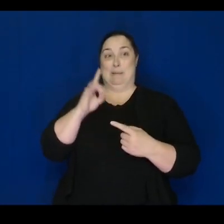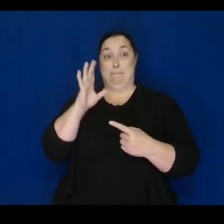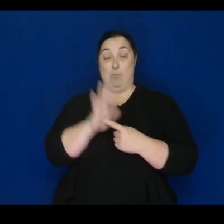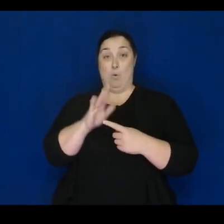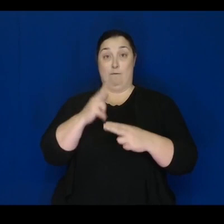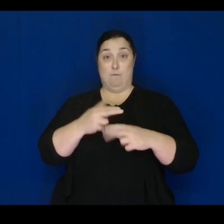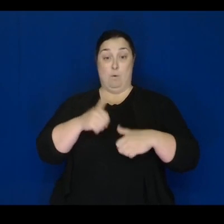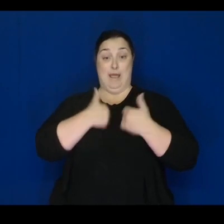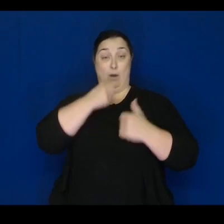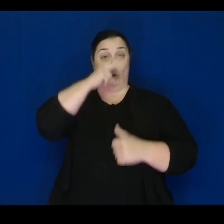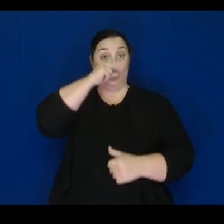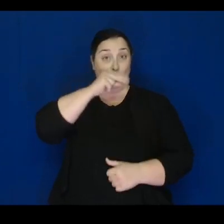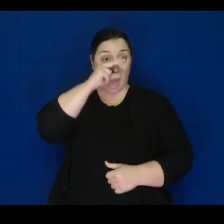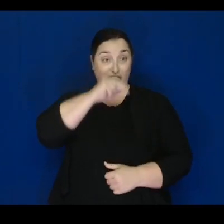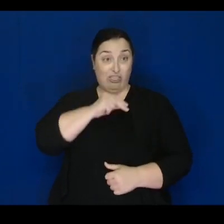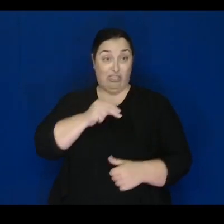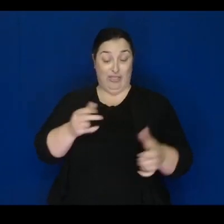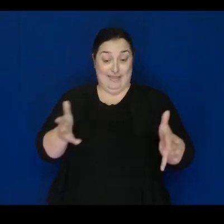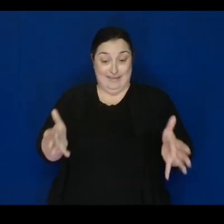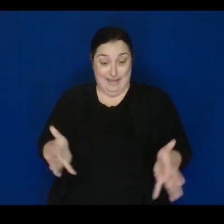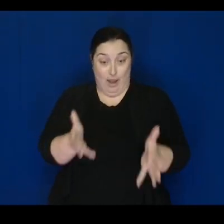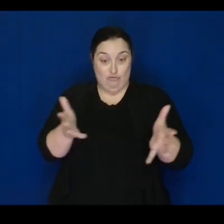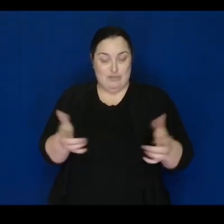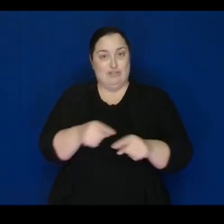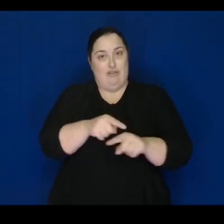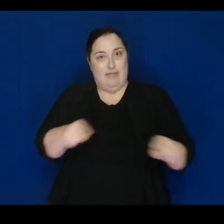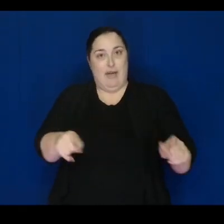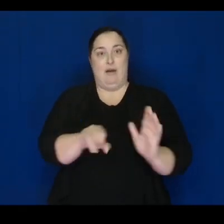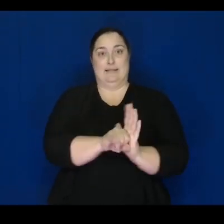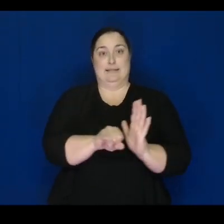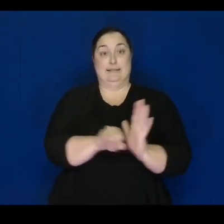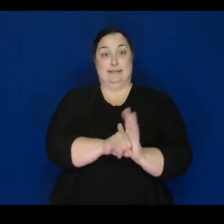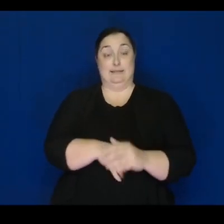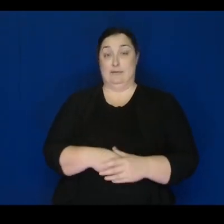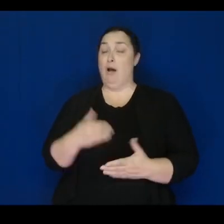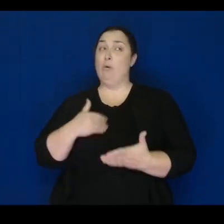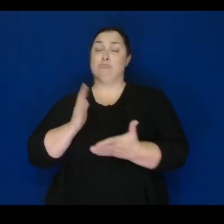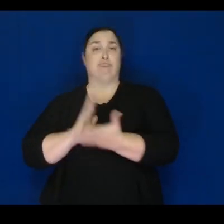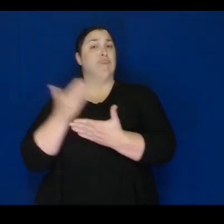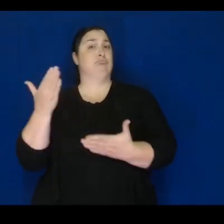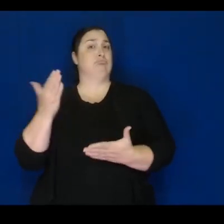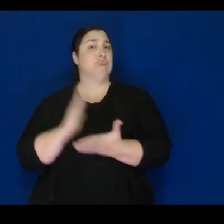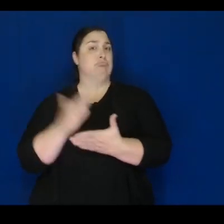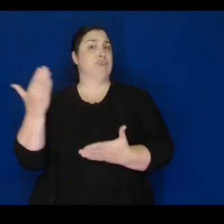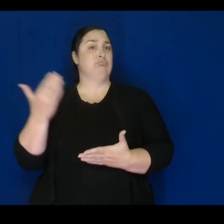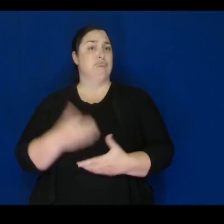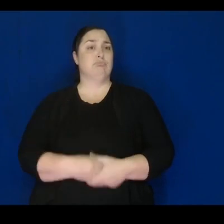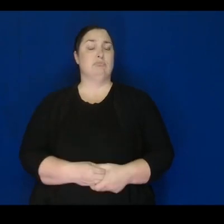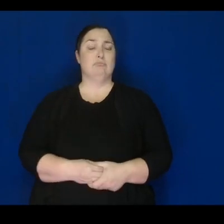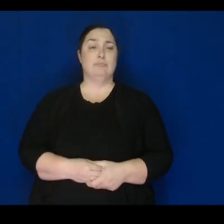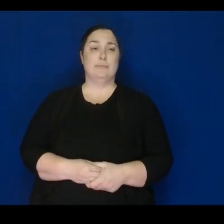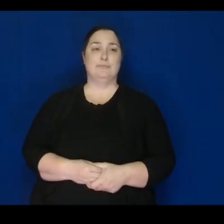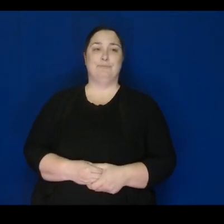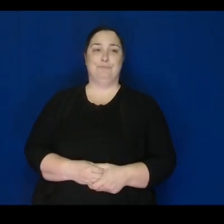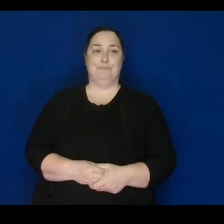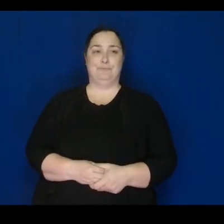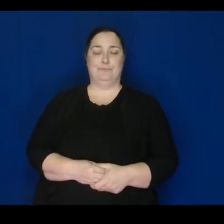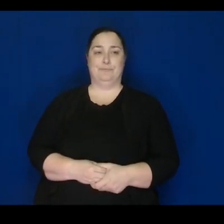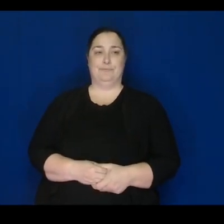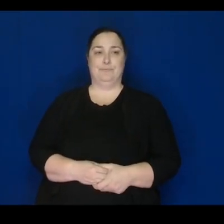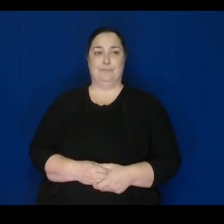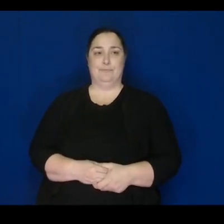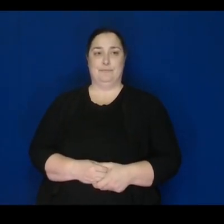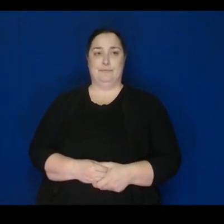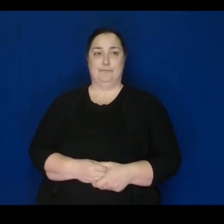youth, we encourage that identity. Absolutely. So important. And it's fundamental. And it's